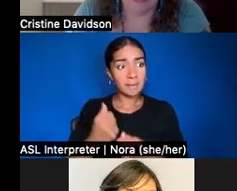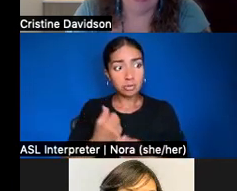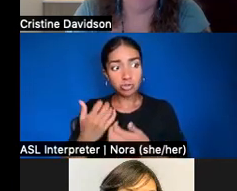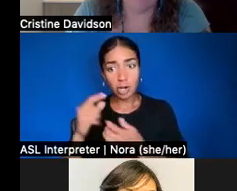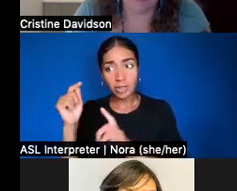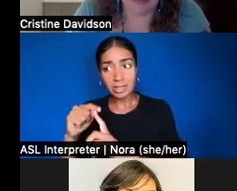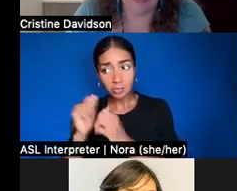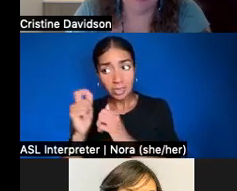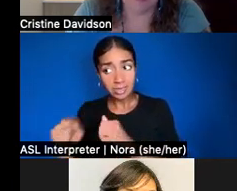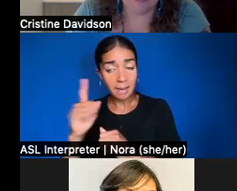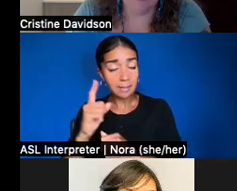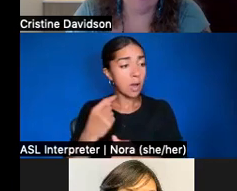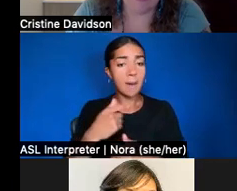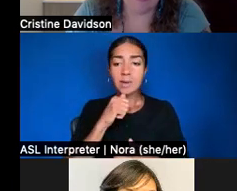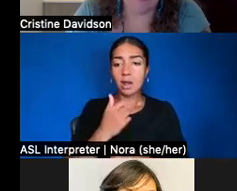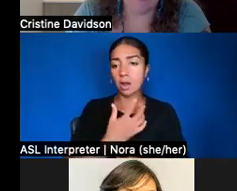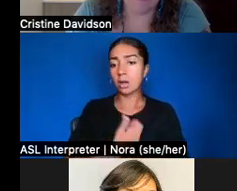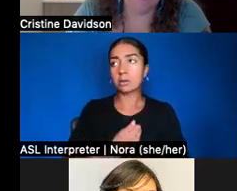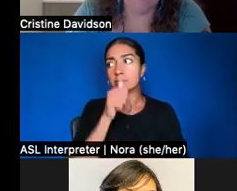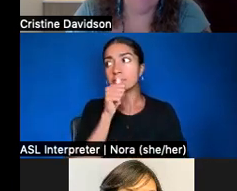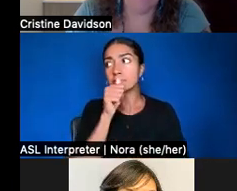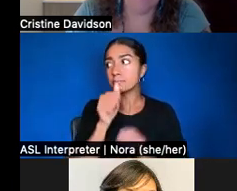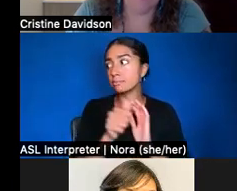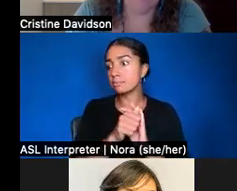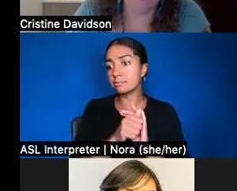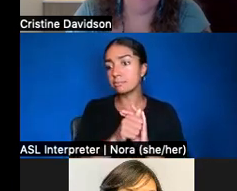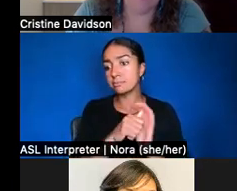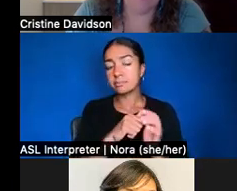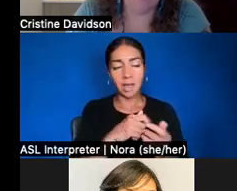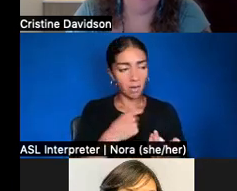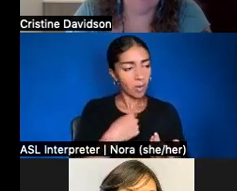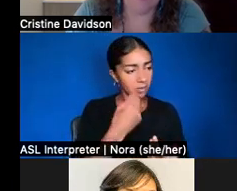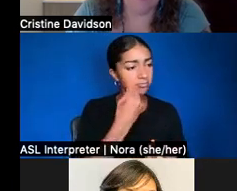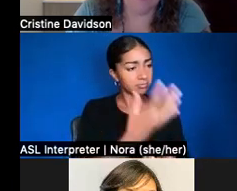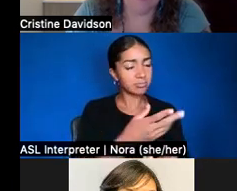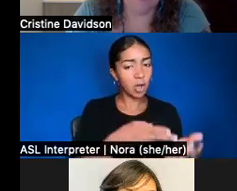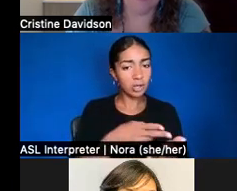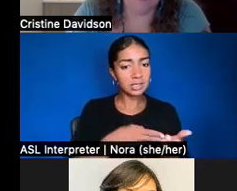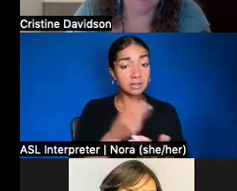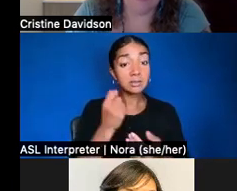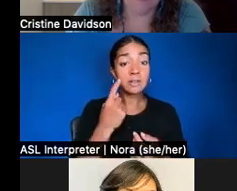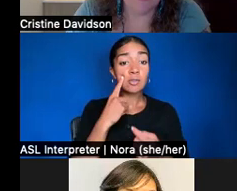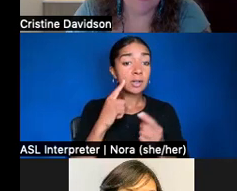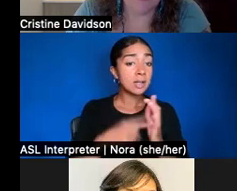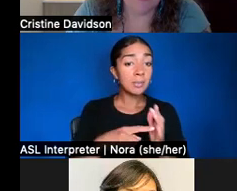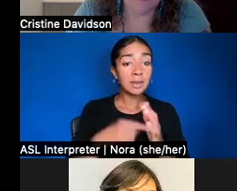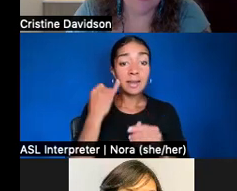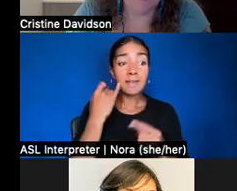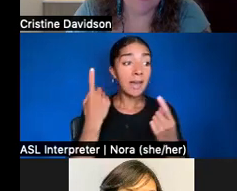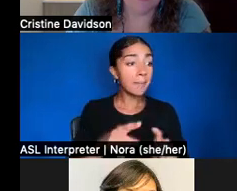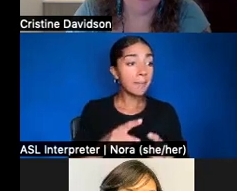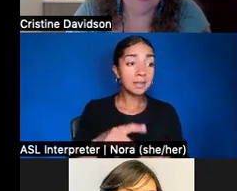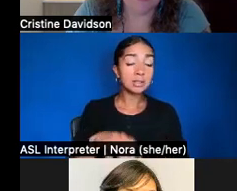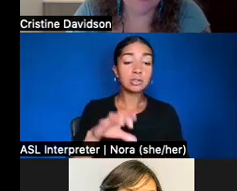I'm going to be upfront with them, because I'm going to be there. If it was a child abuse or neglect situation, I'm going